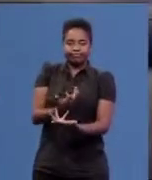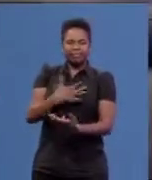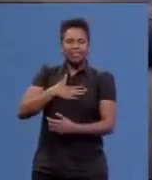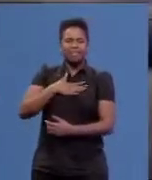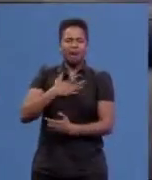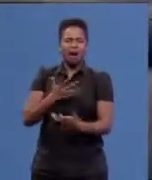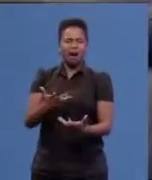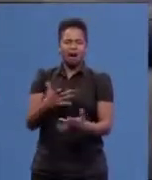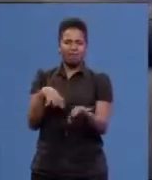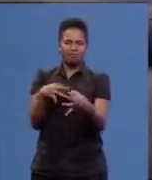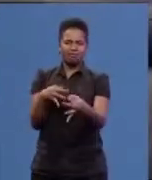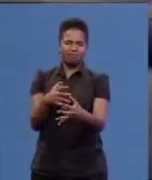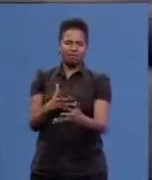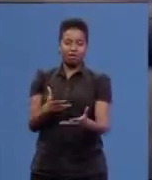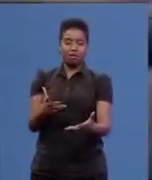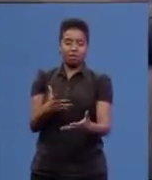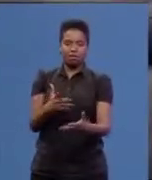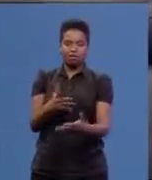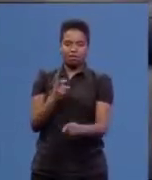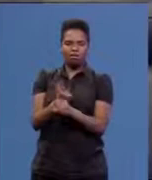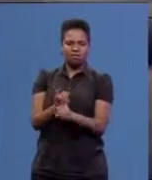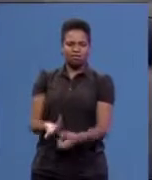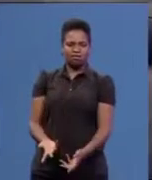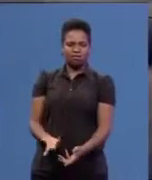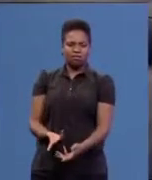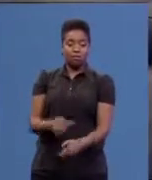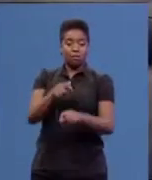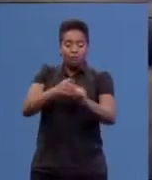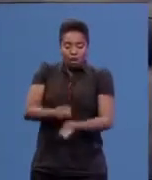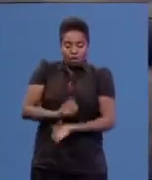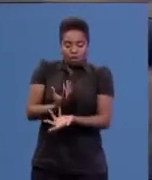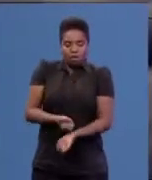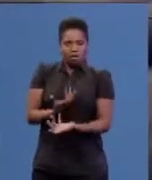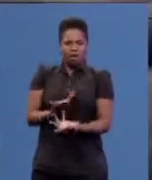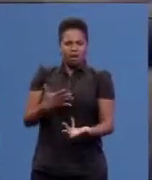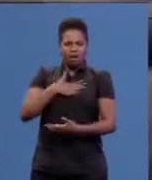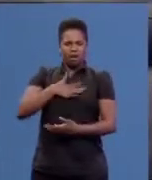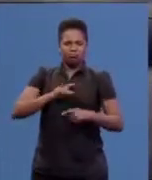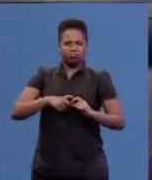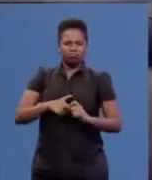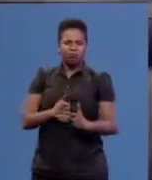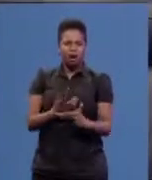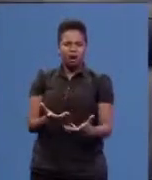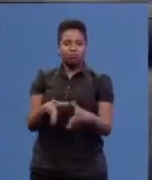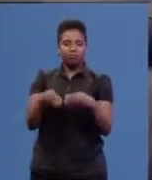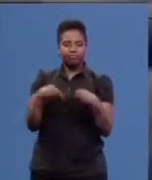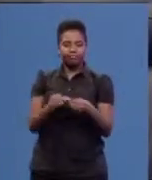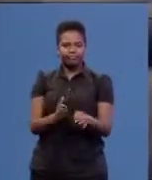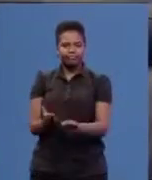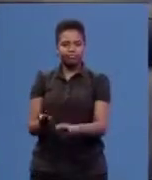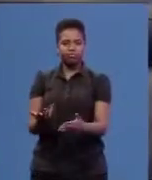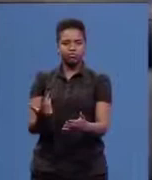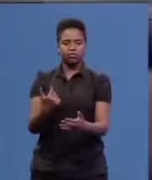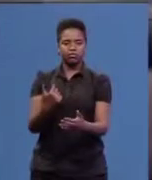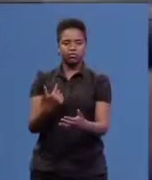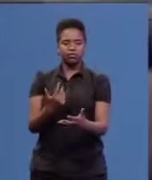mourn him because he means different things to different people. And I think that's been part of the challenge for many people. How do we mourn him without choosing